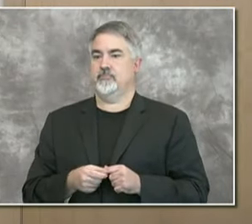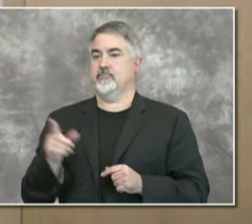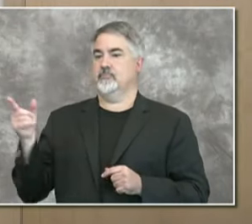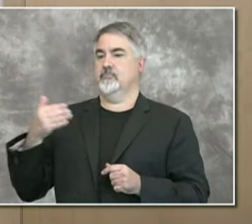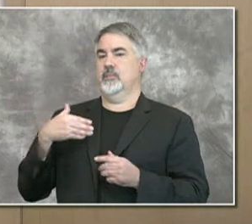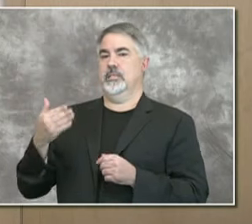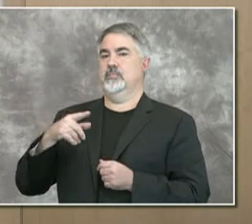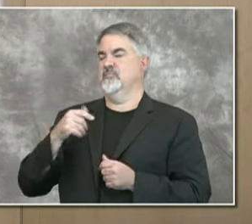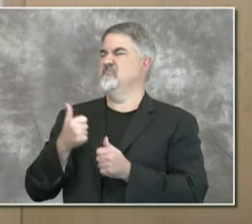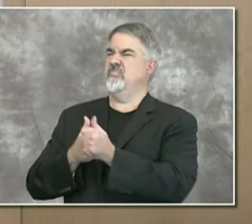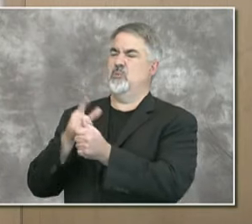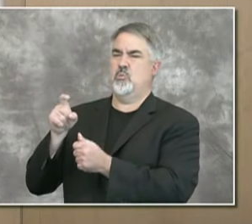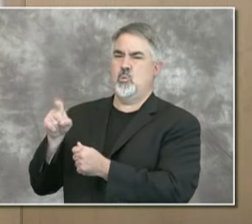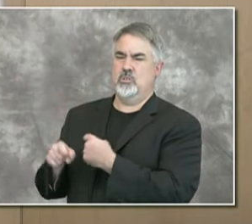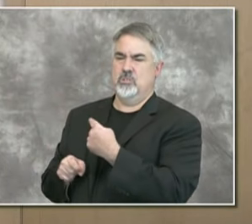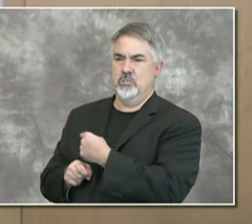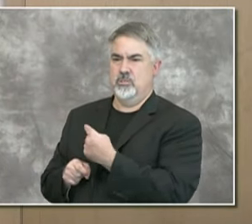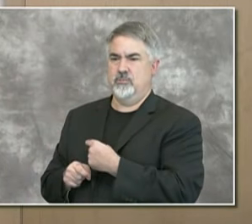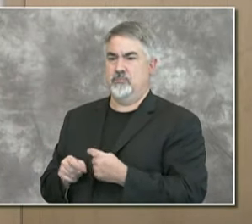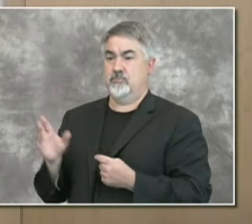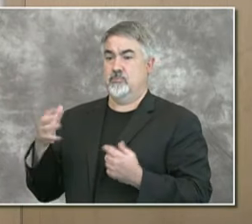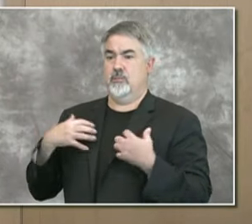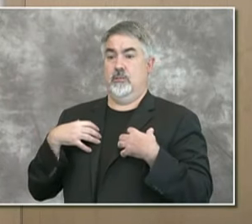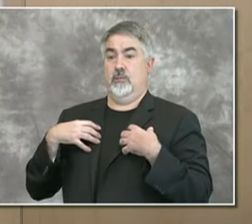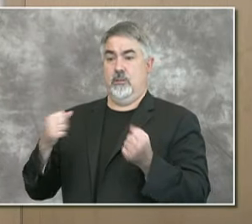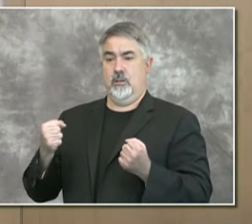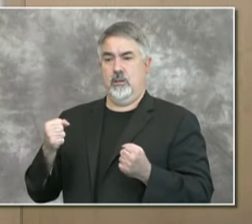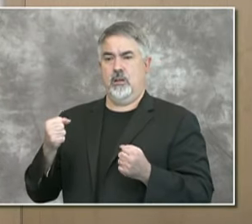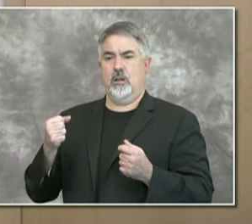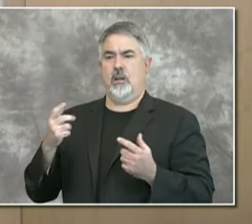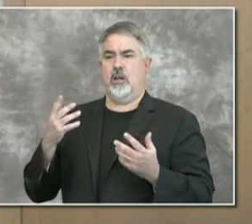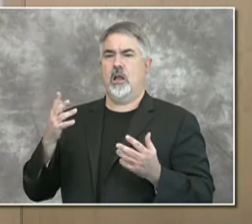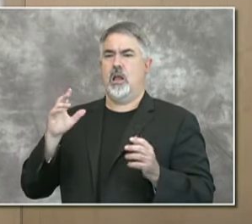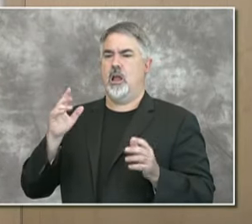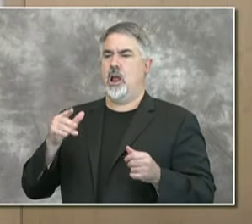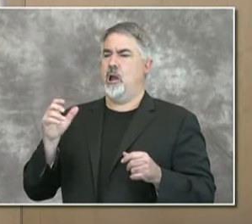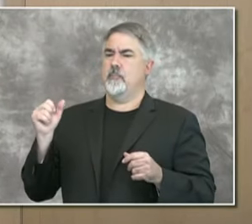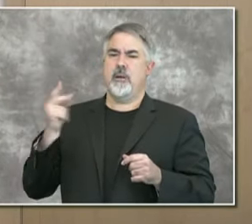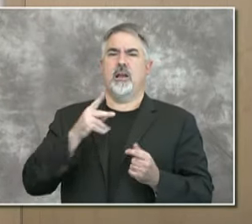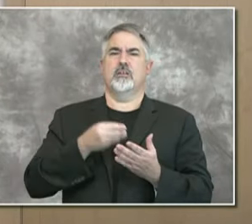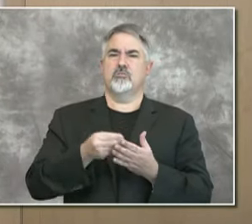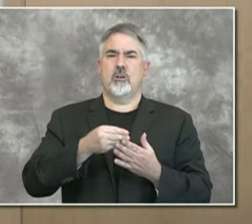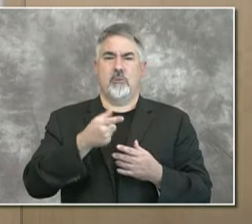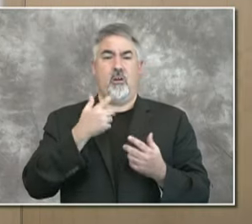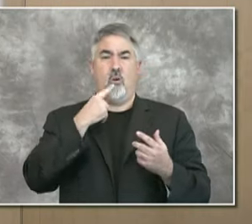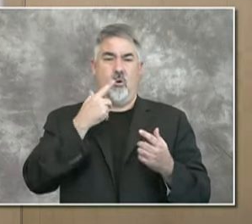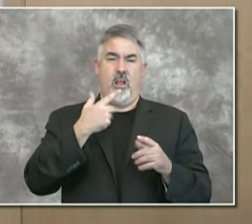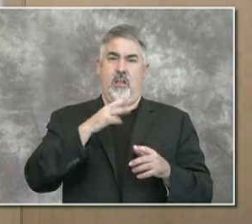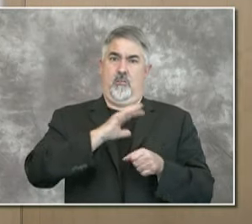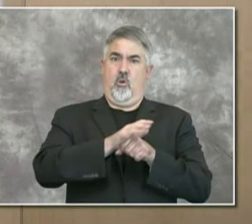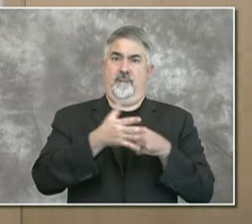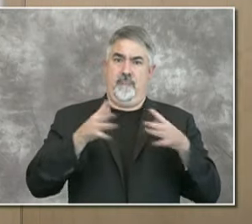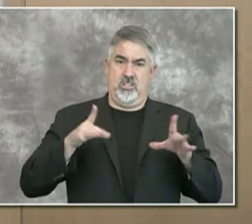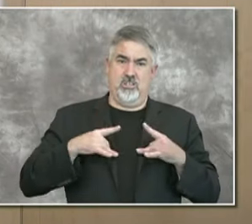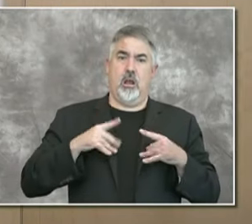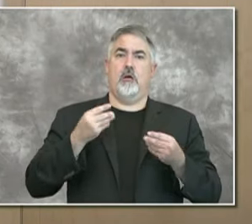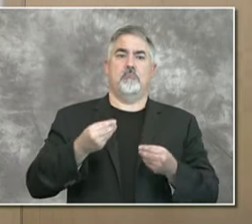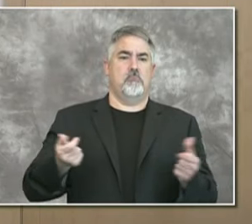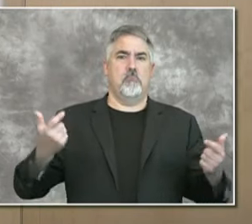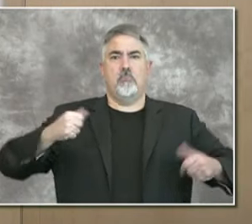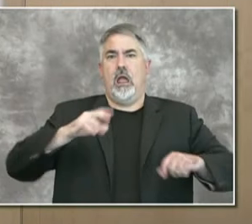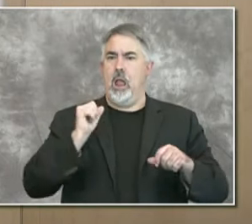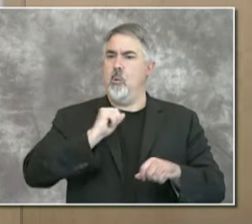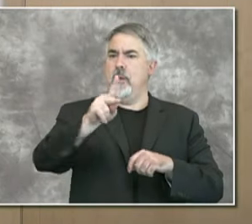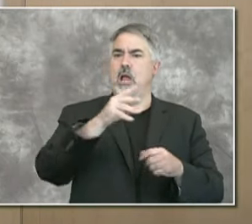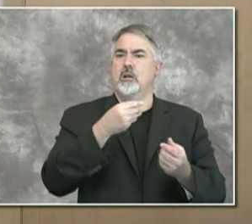is recuperated, when are they okay to move on to daily activities like grocery shopping without worrying about putting others at risk? So again,